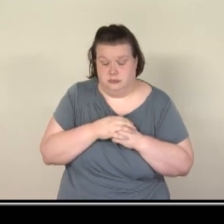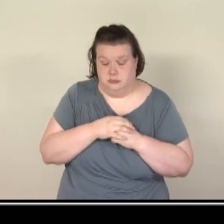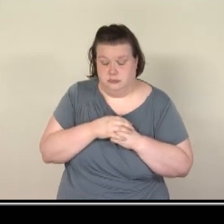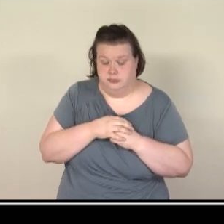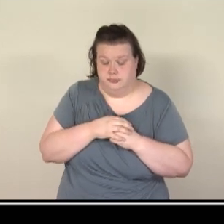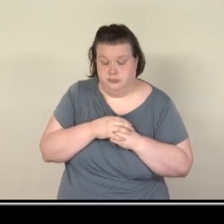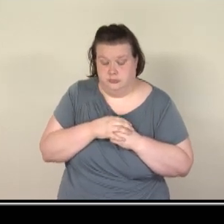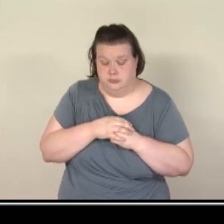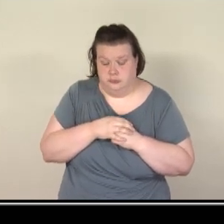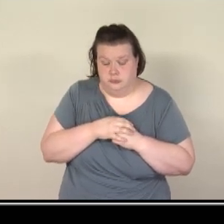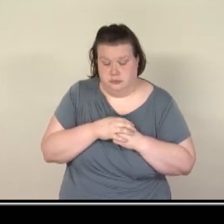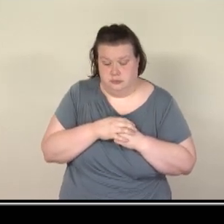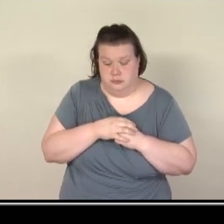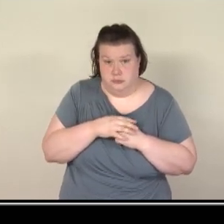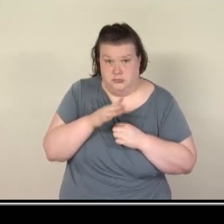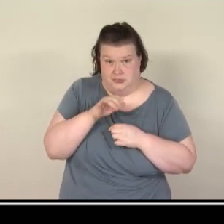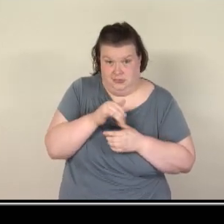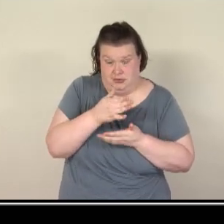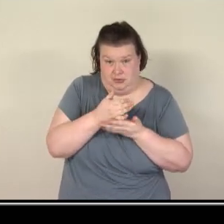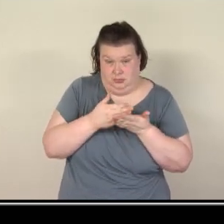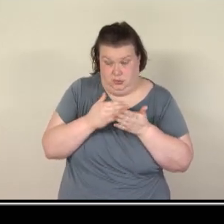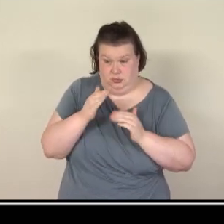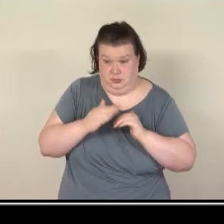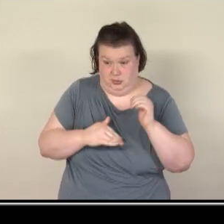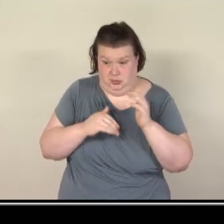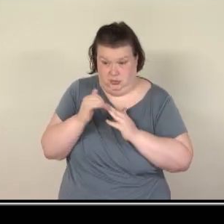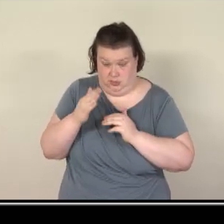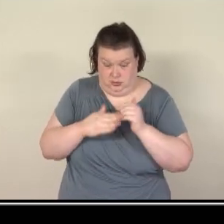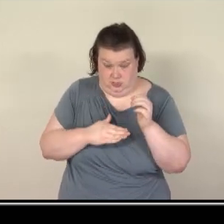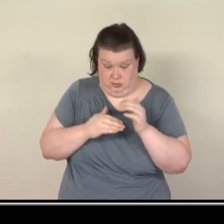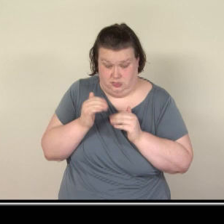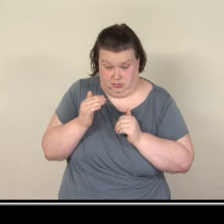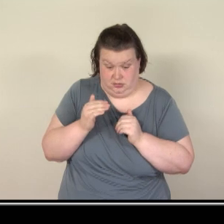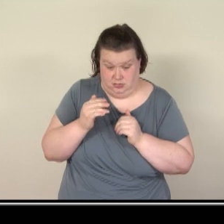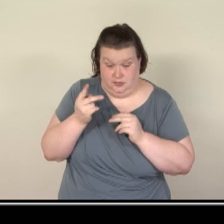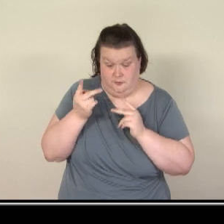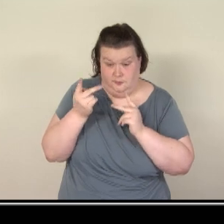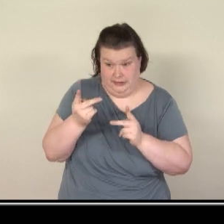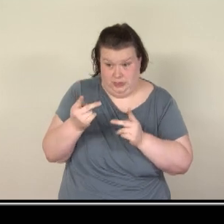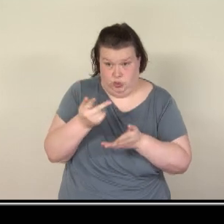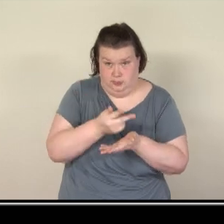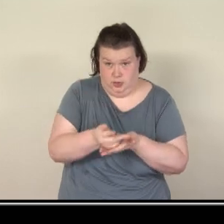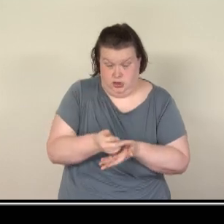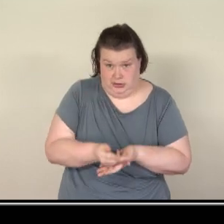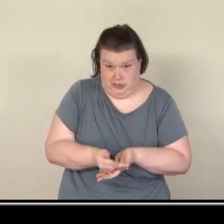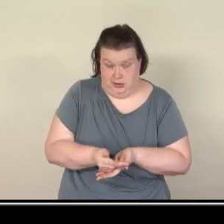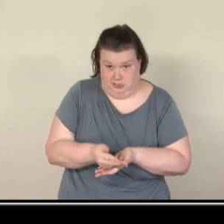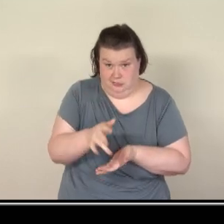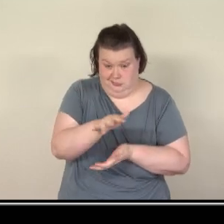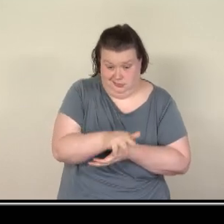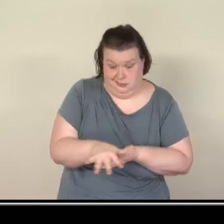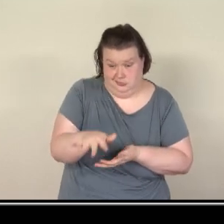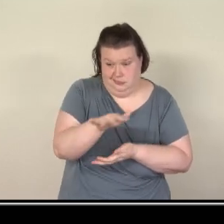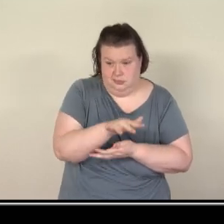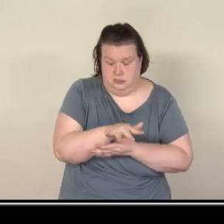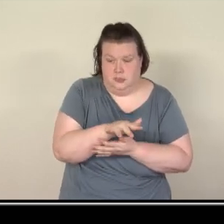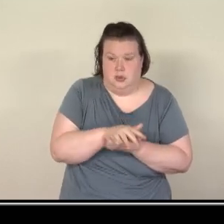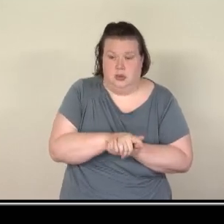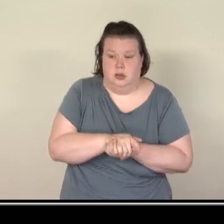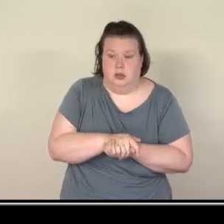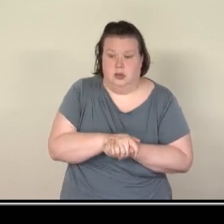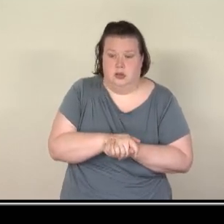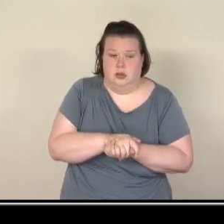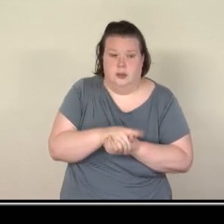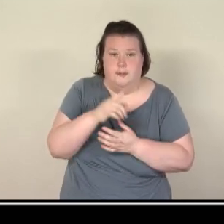right now this portion of the building here that faces basically this visitor parking, we're planning for that.